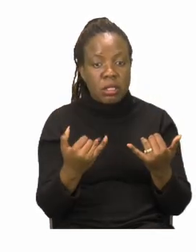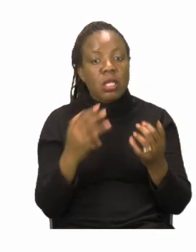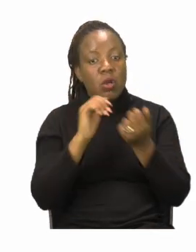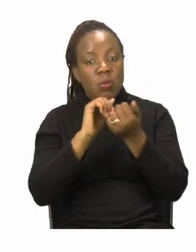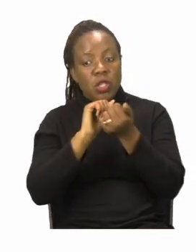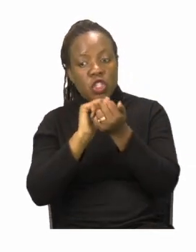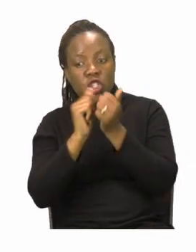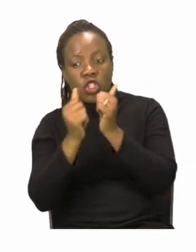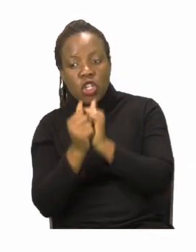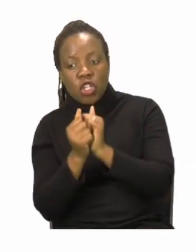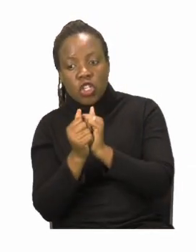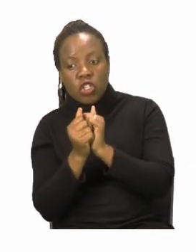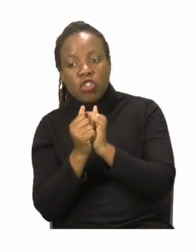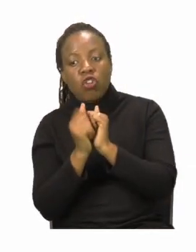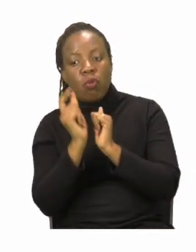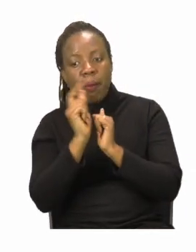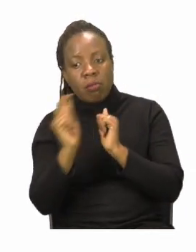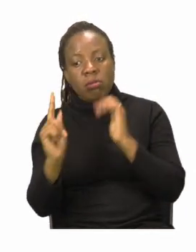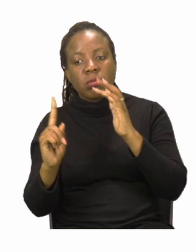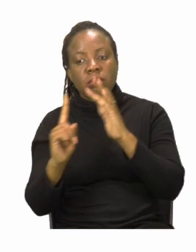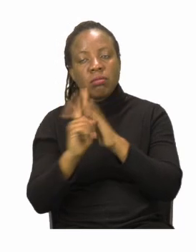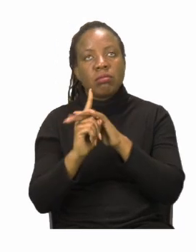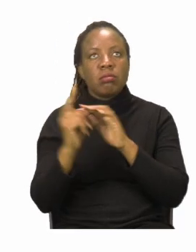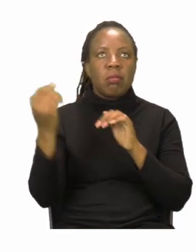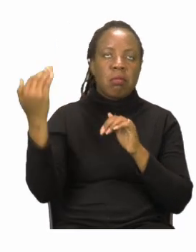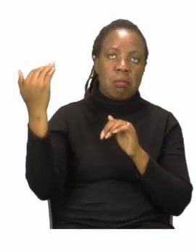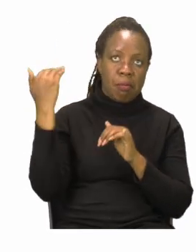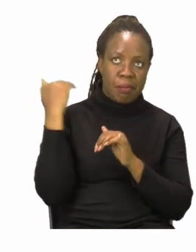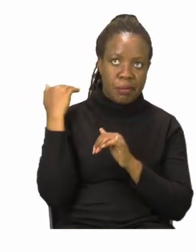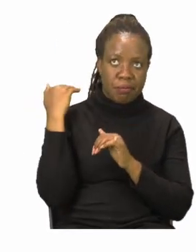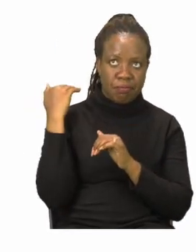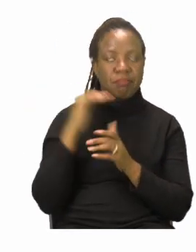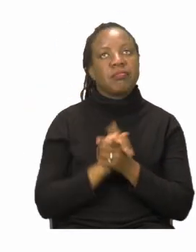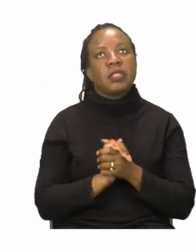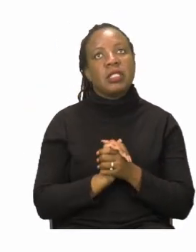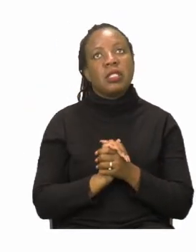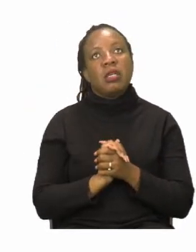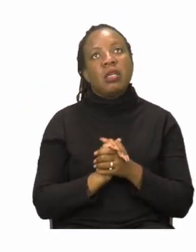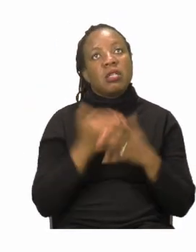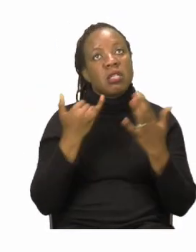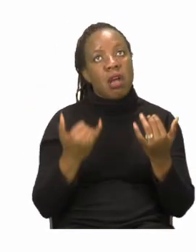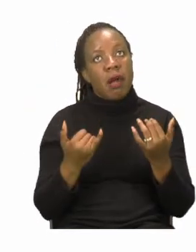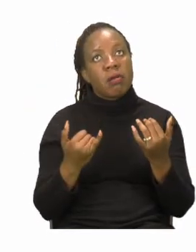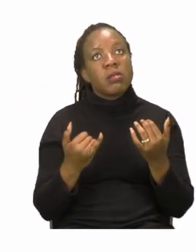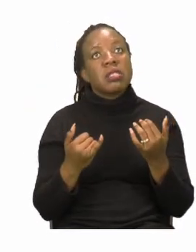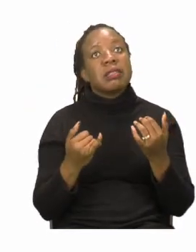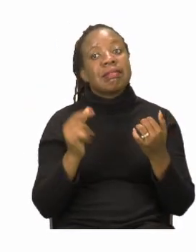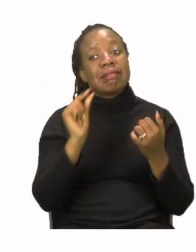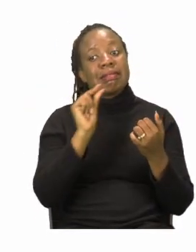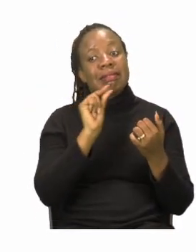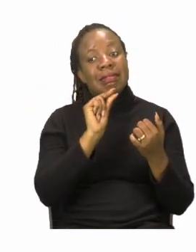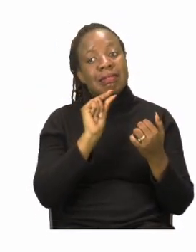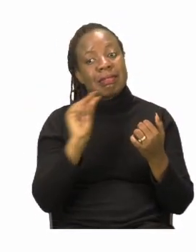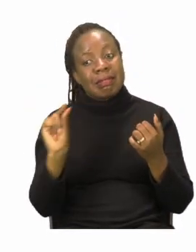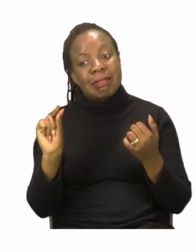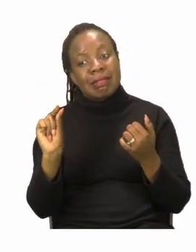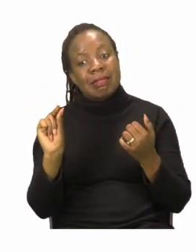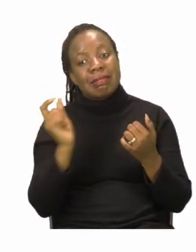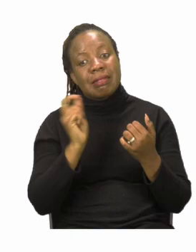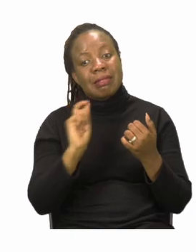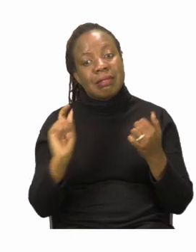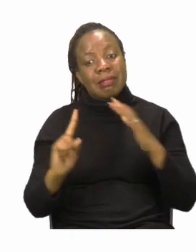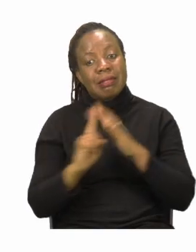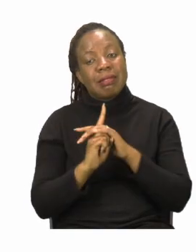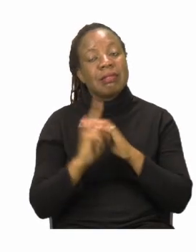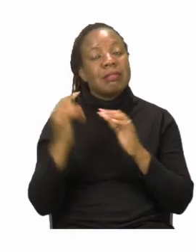the past tense word and you make a short sentence. Now I